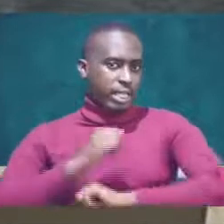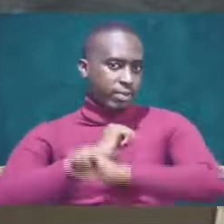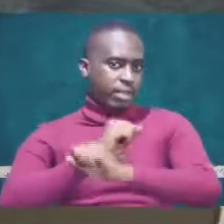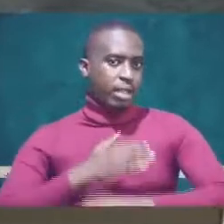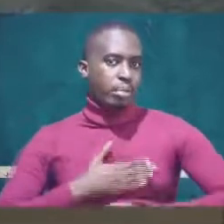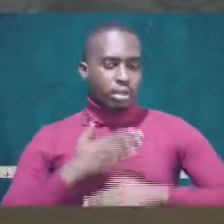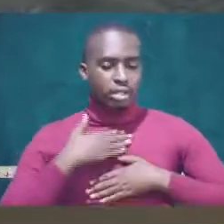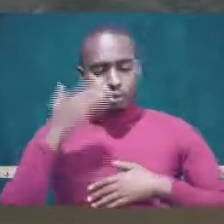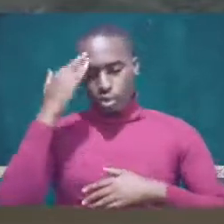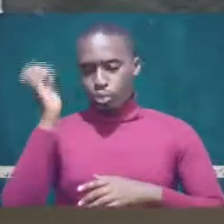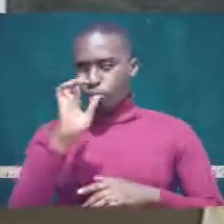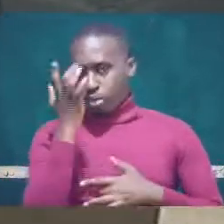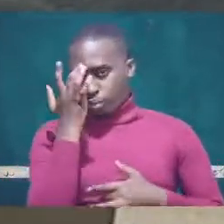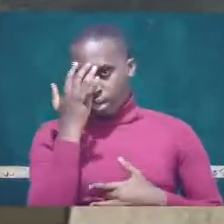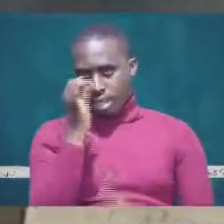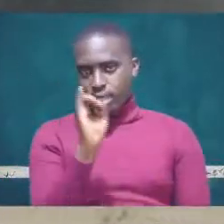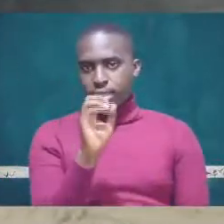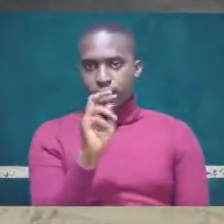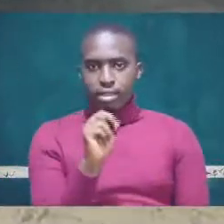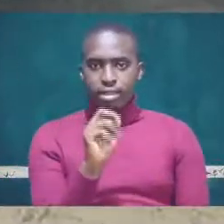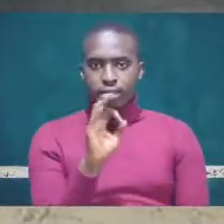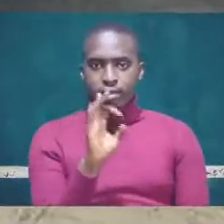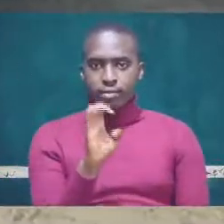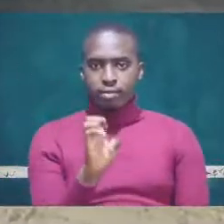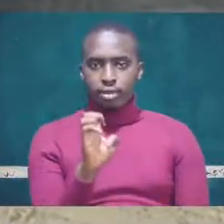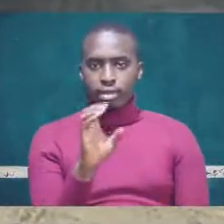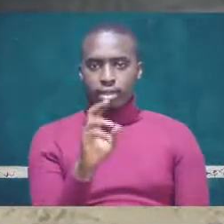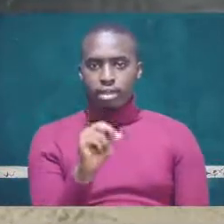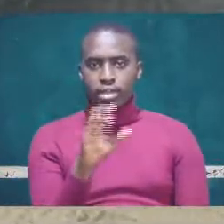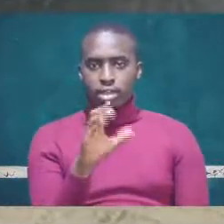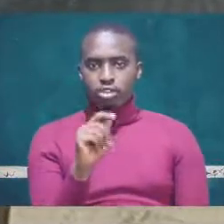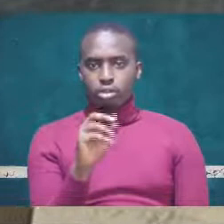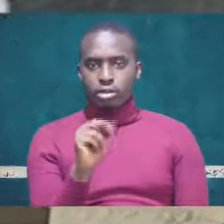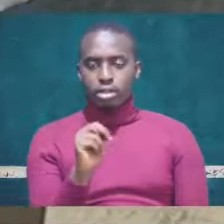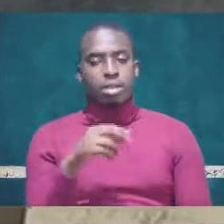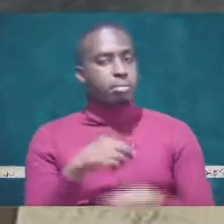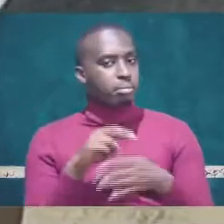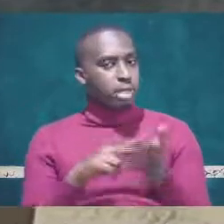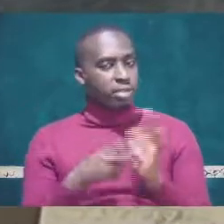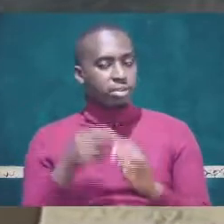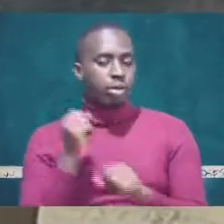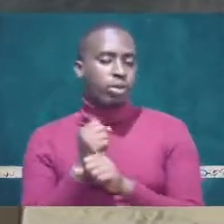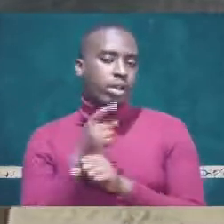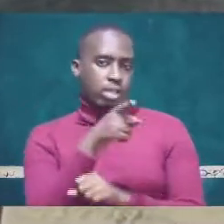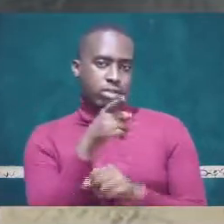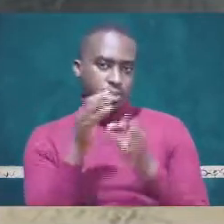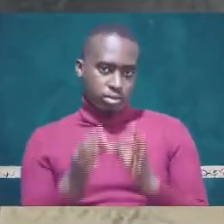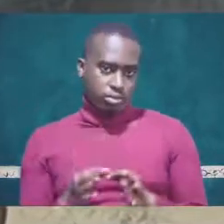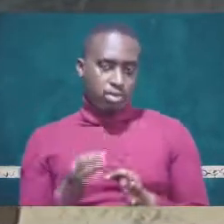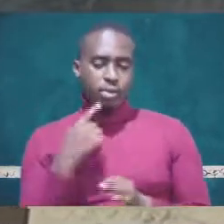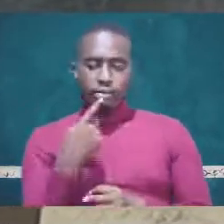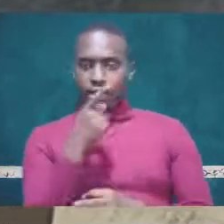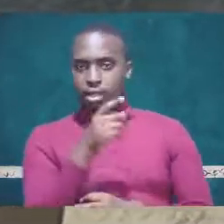body against infection. All right? So protecting the body against infection is done by lymphocytes. So these